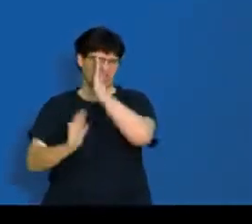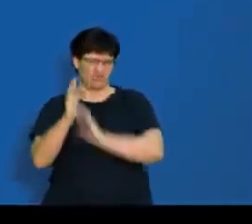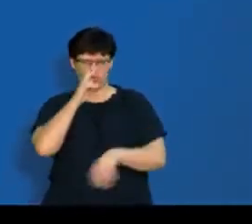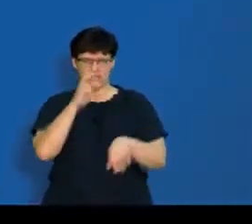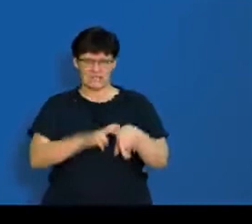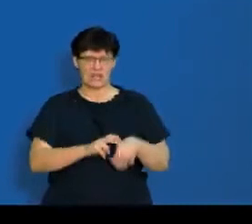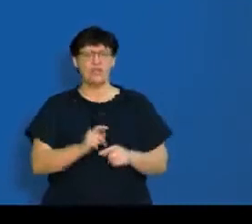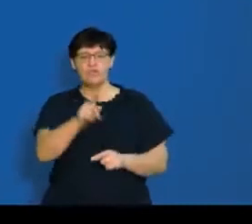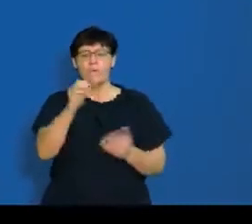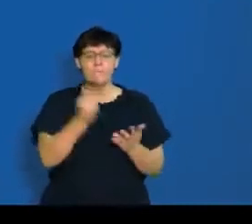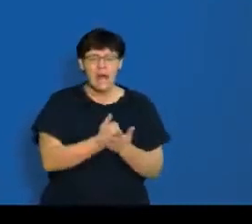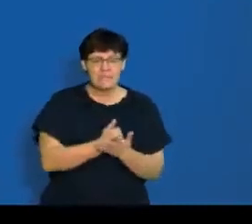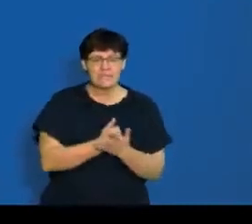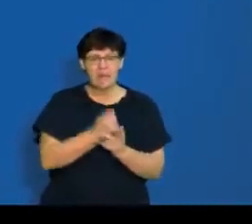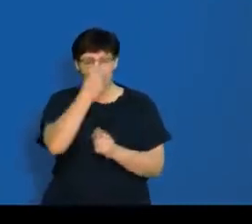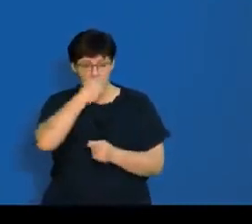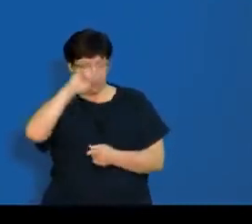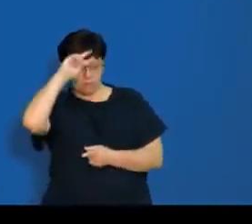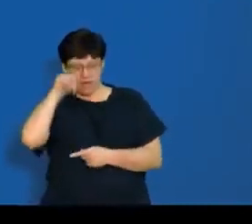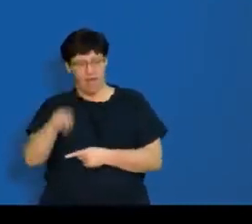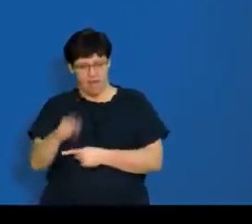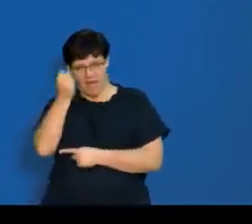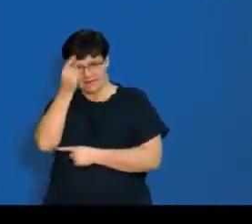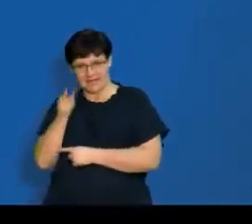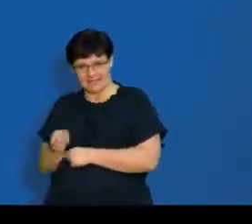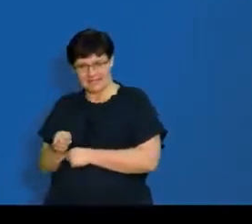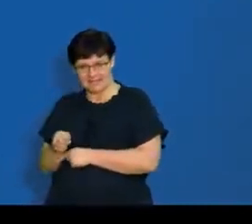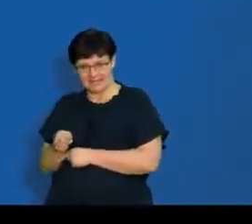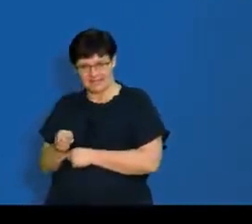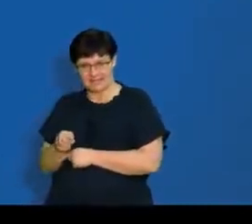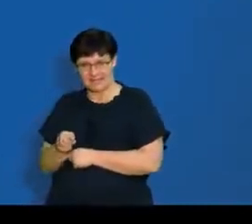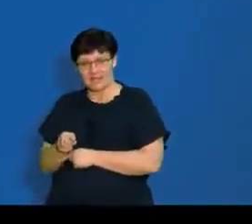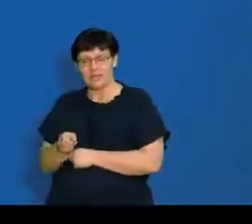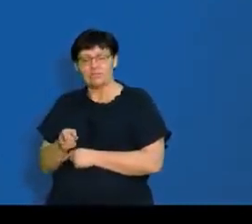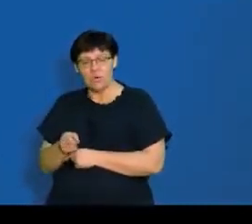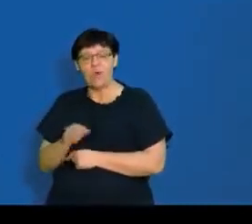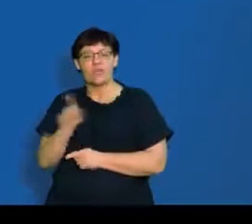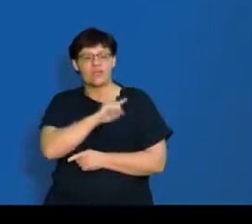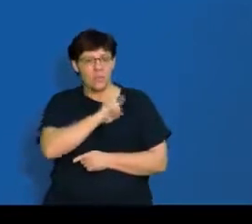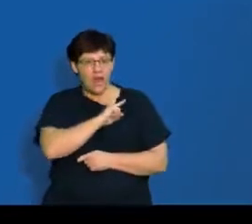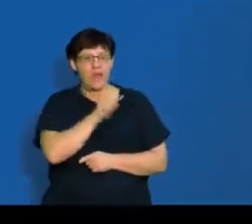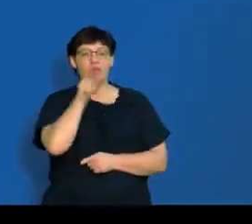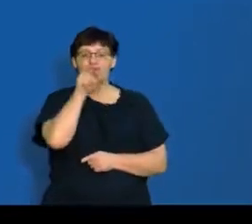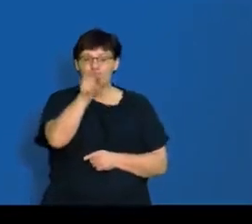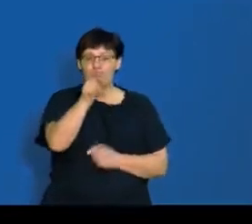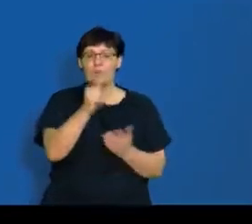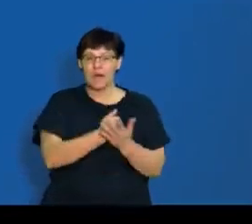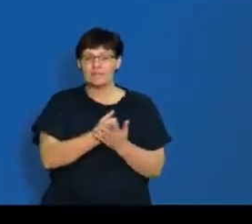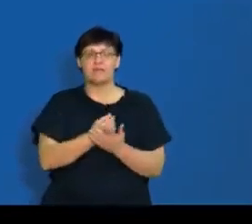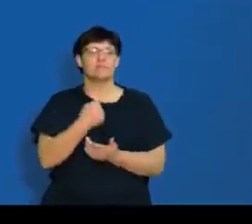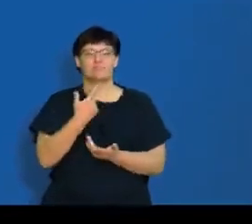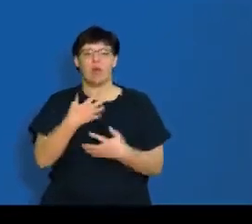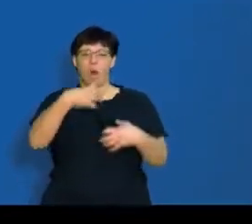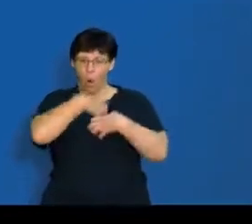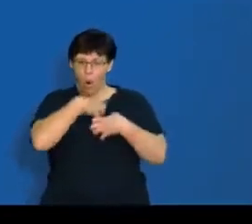You should be able to interpret. That is where I was saying before that you need to be able to say things in